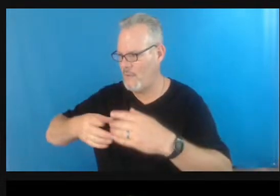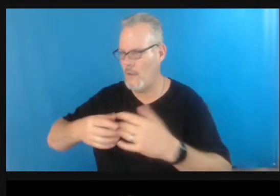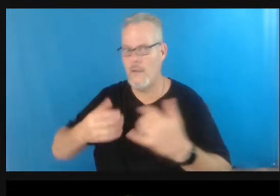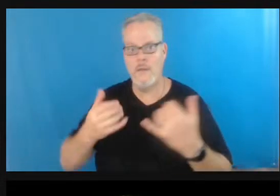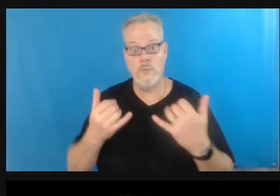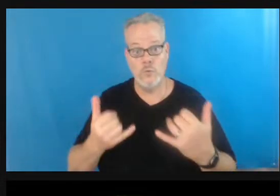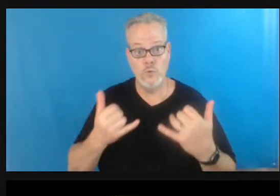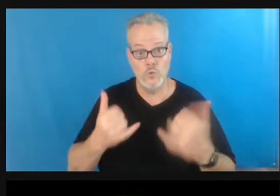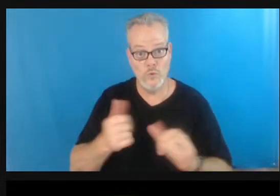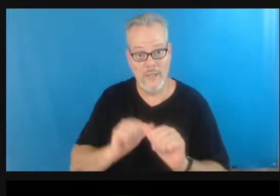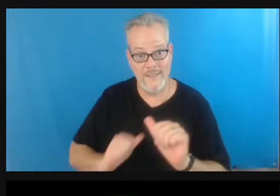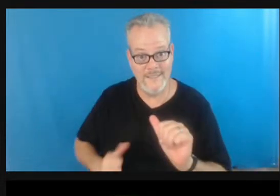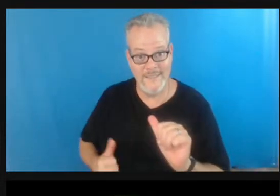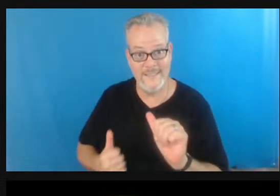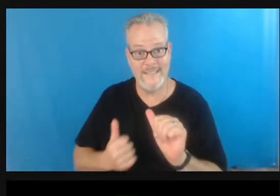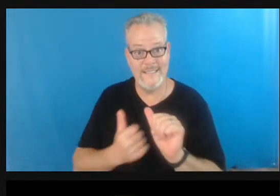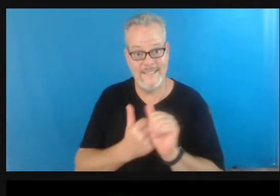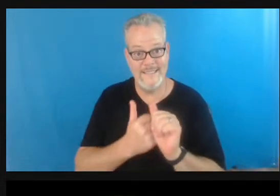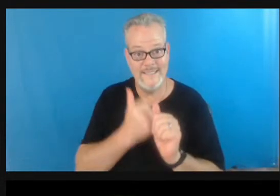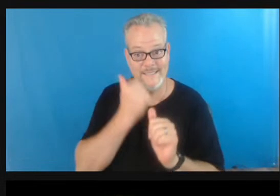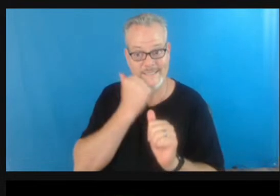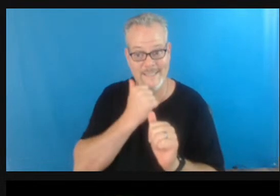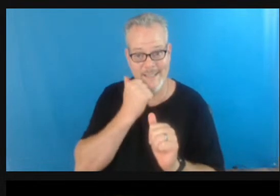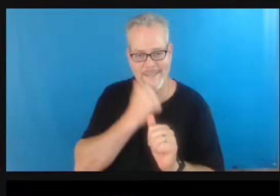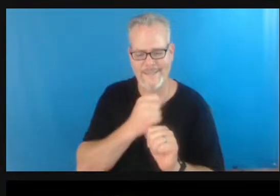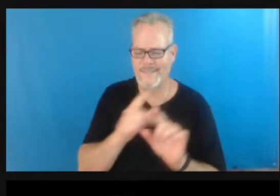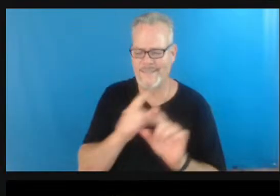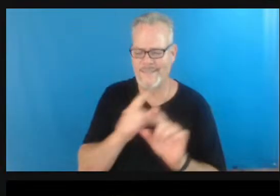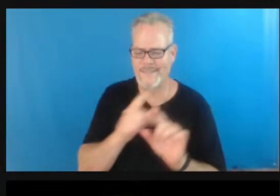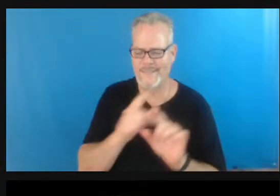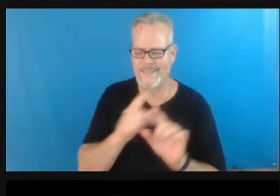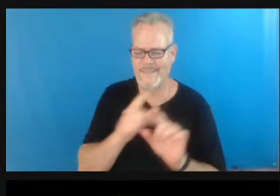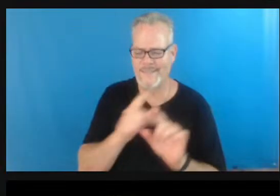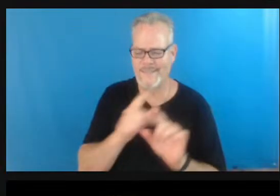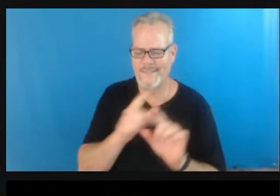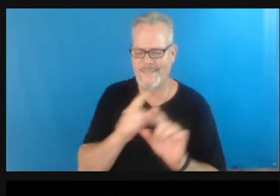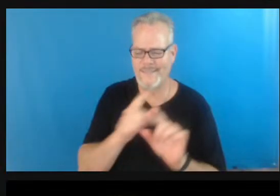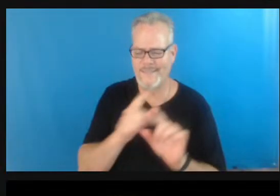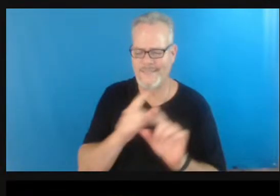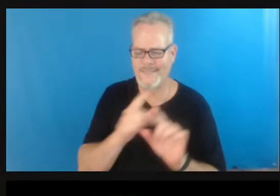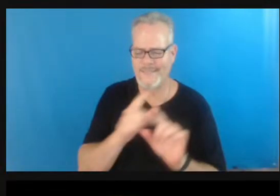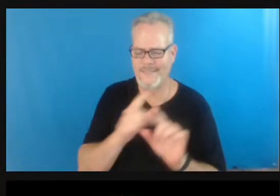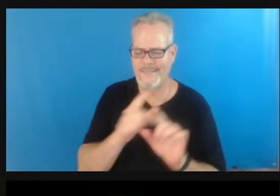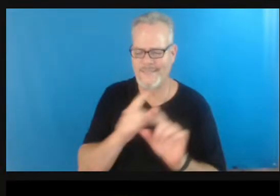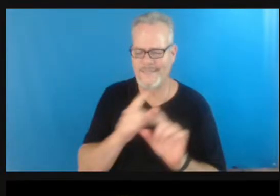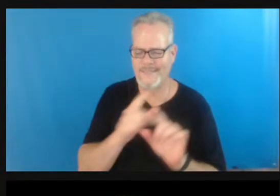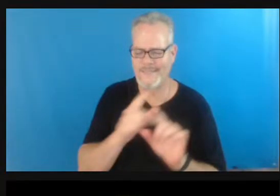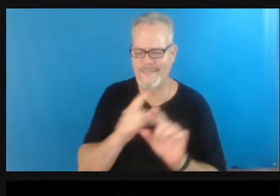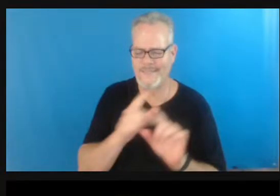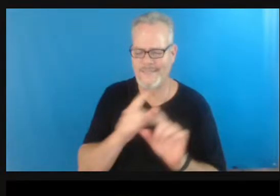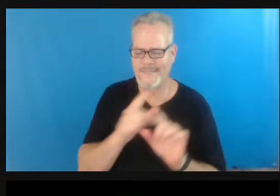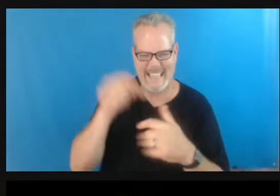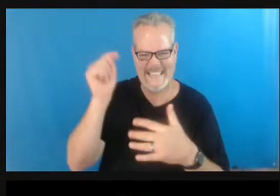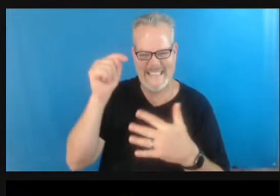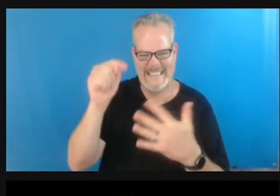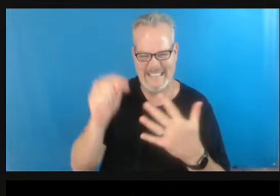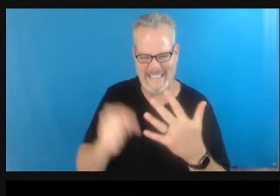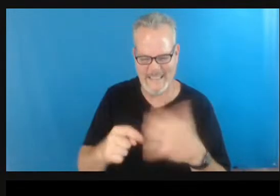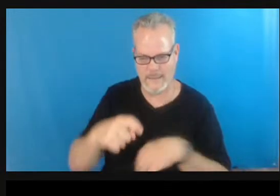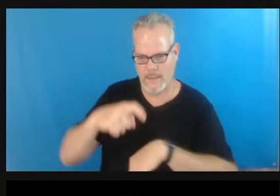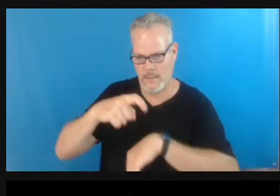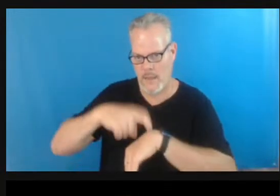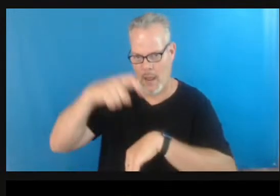which is similar to many of the others earlier in the week. And they note here the exact details of the time and